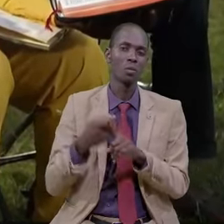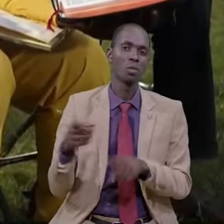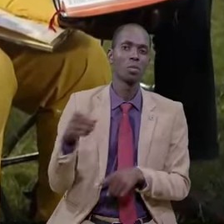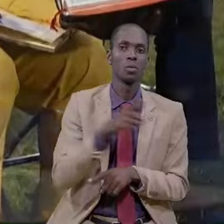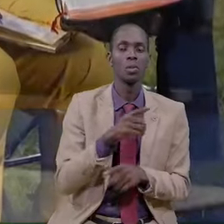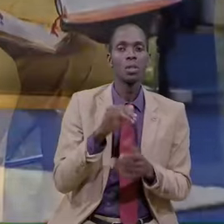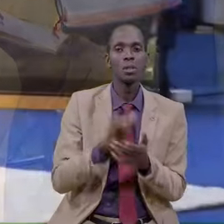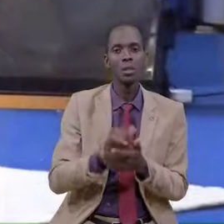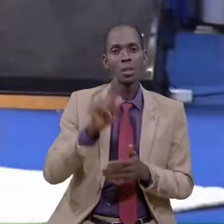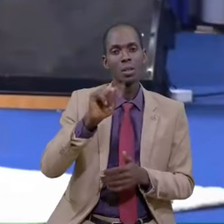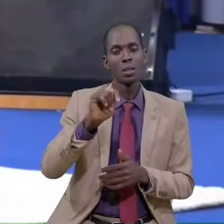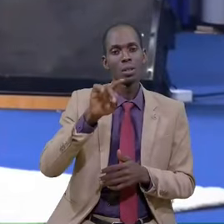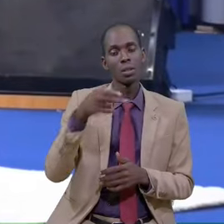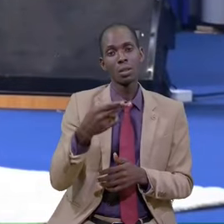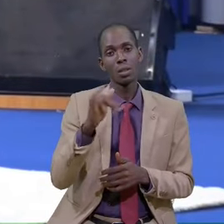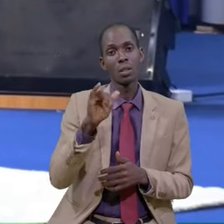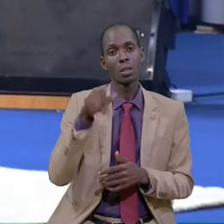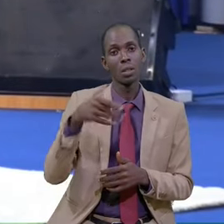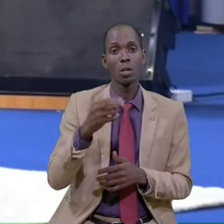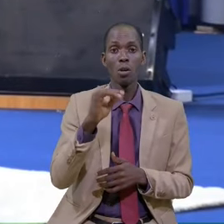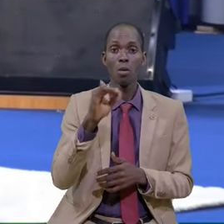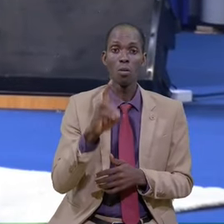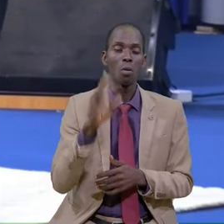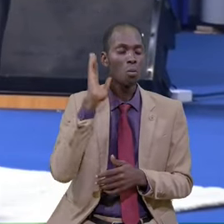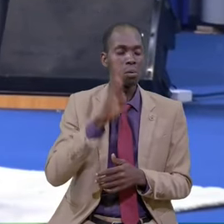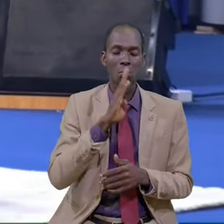away will run away from your